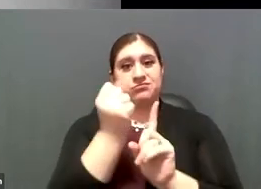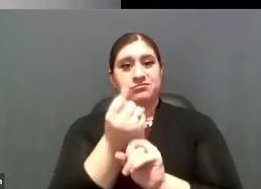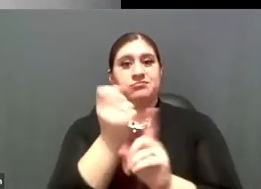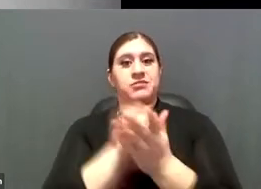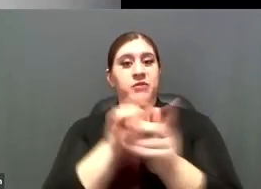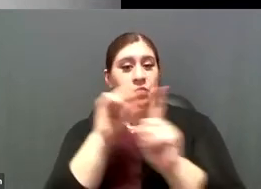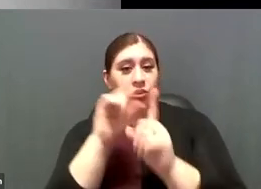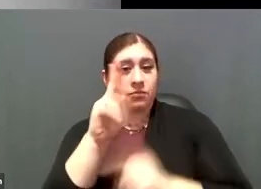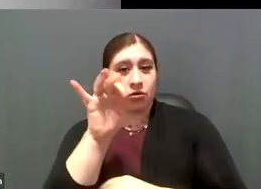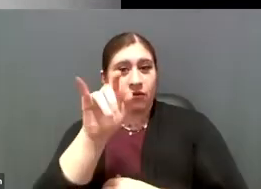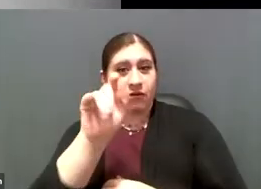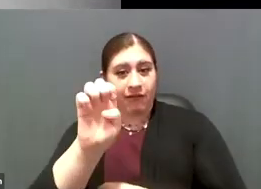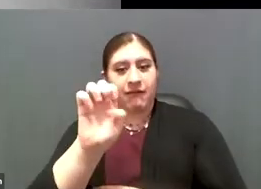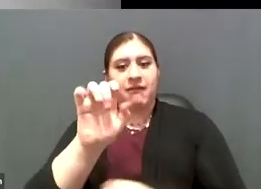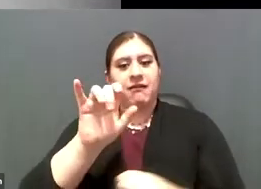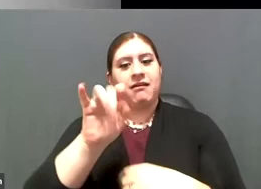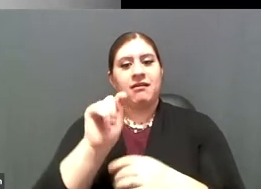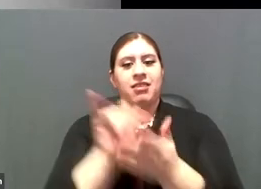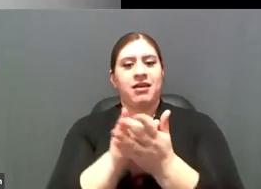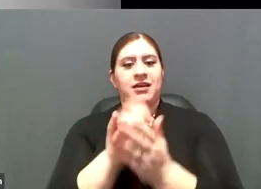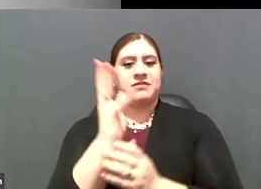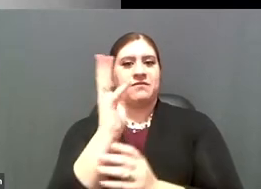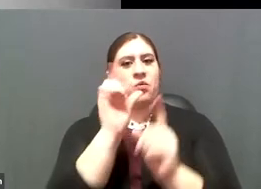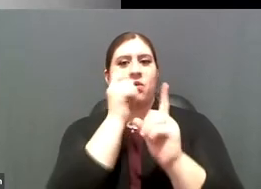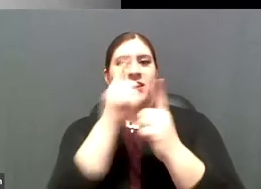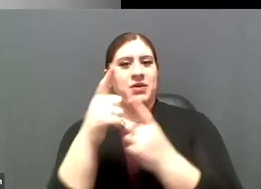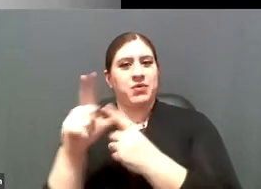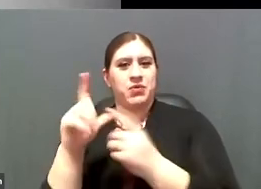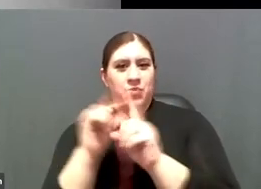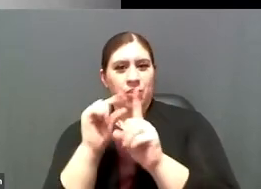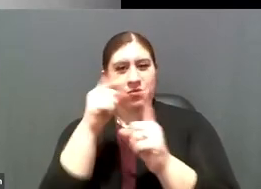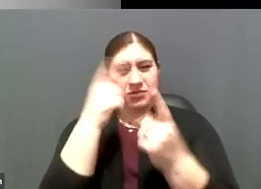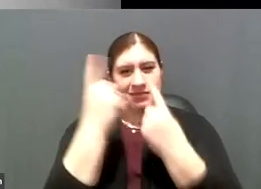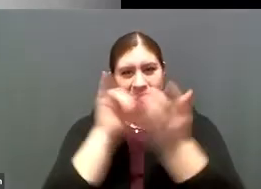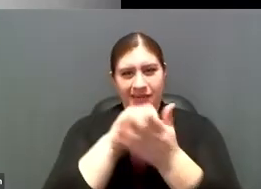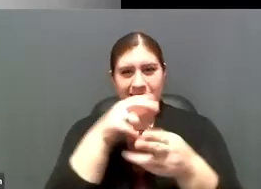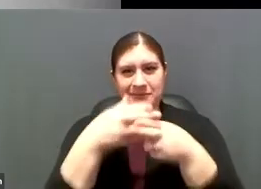bureaucrat, considered a four-letter word. When you think of the word bureaucrat,